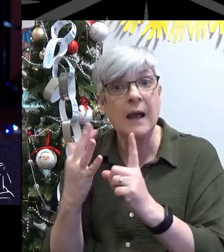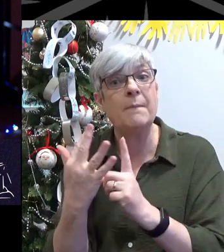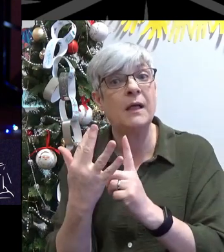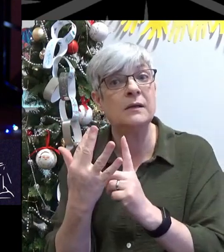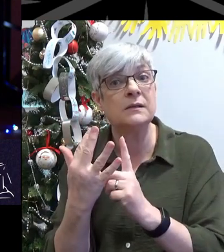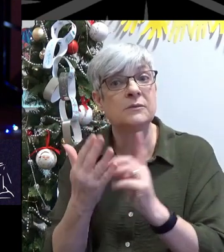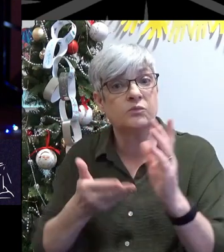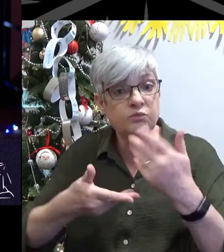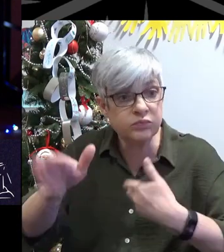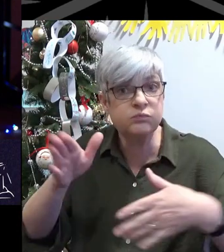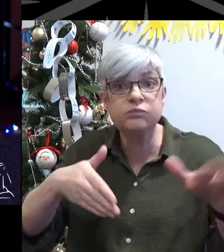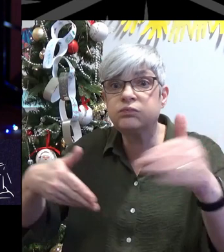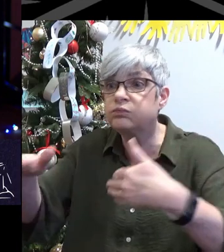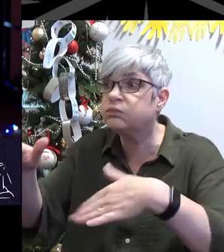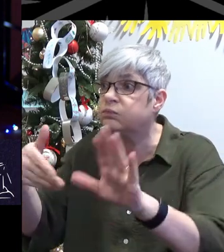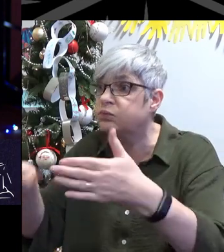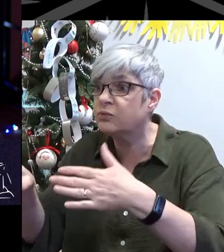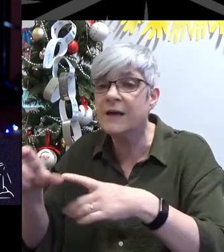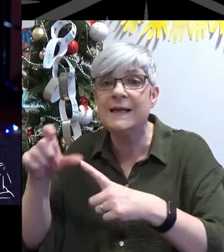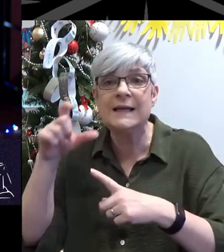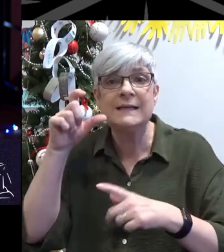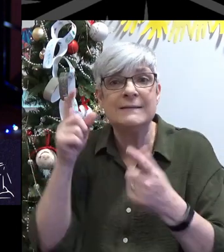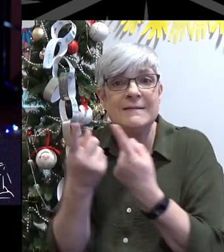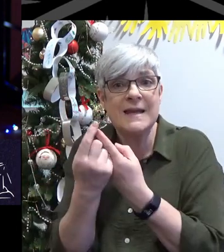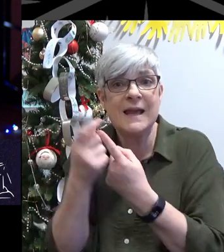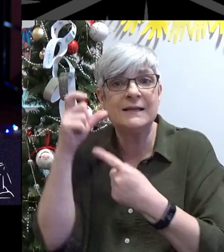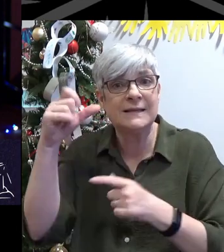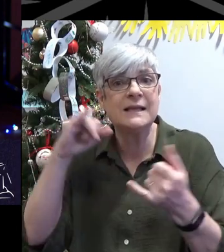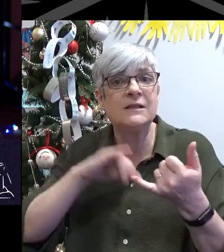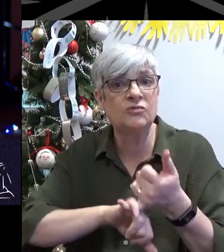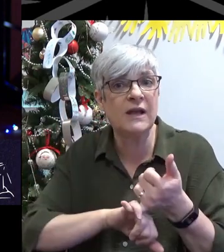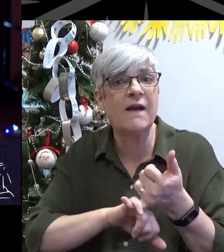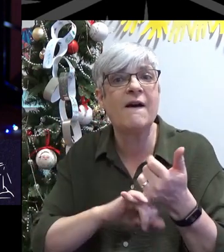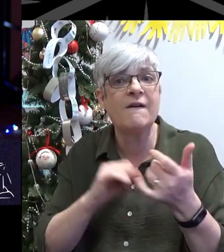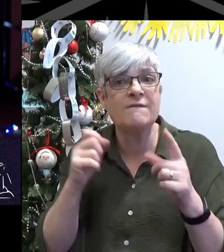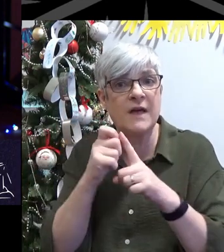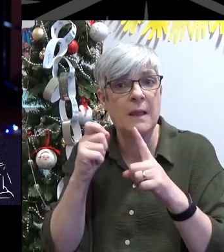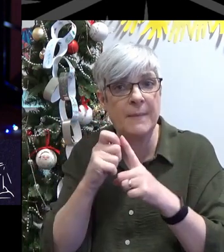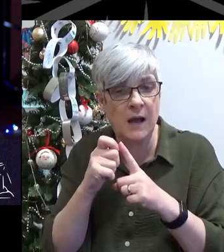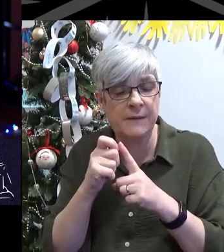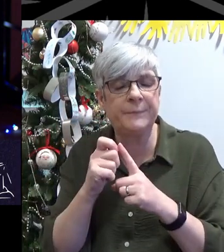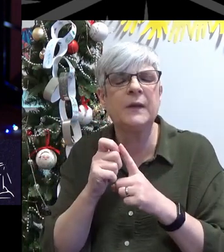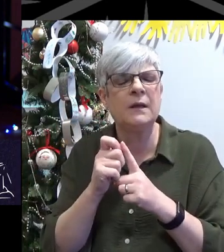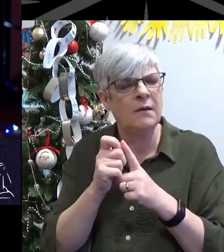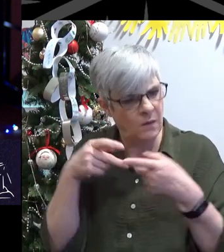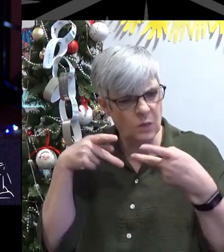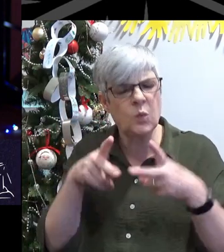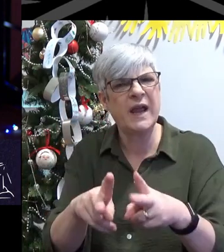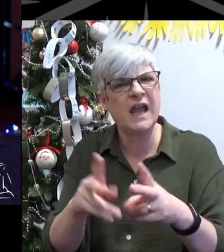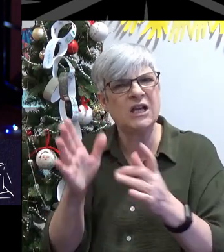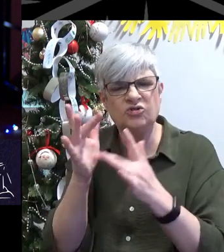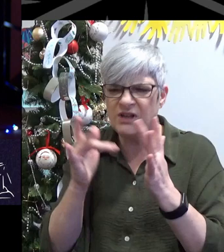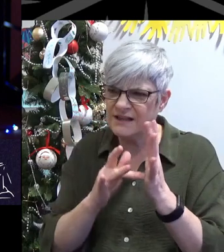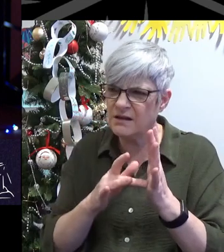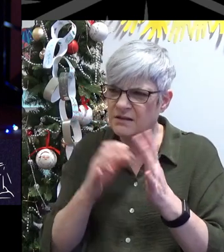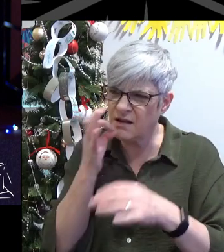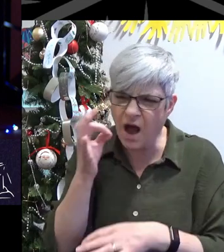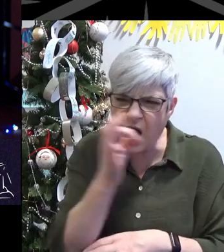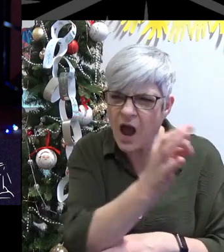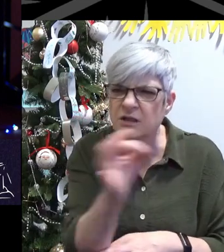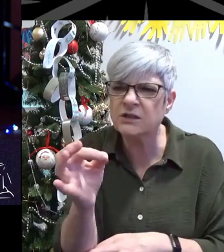the villages around Caesarea Philippi. And on the way, Jesus asked them, "Who do people say that I